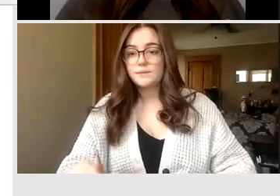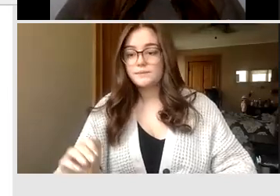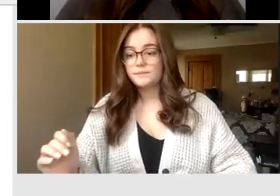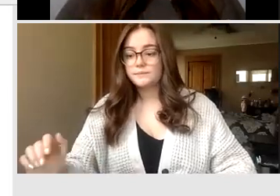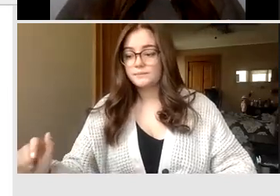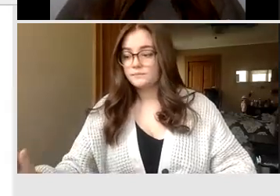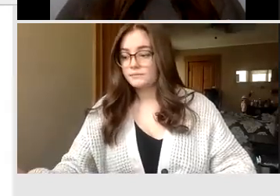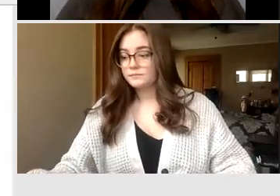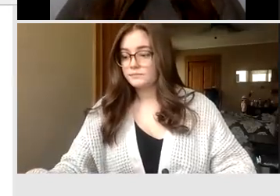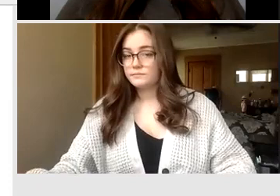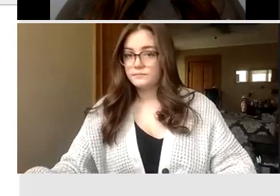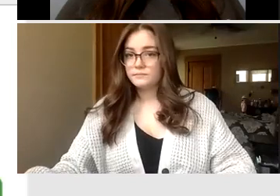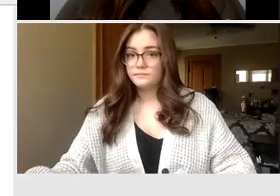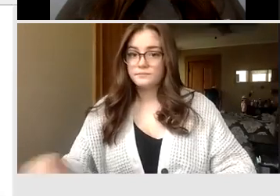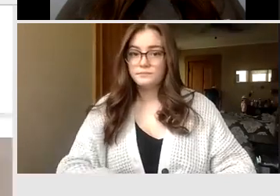homes.